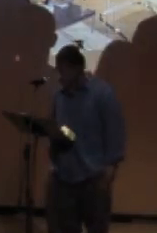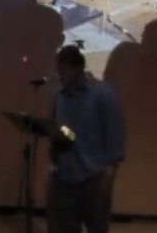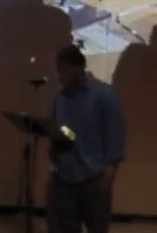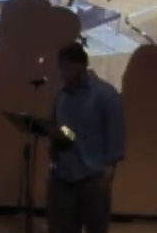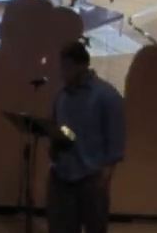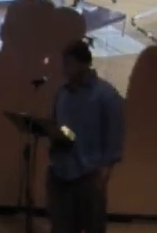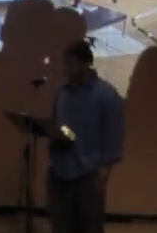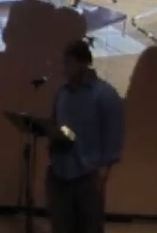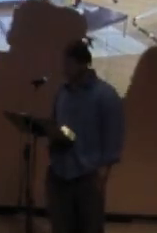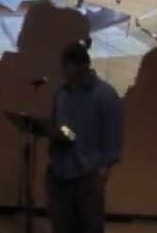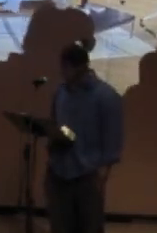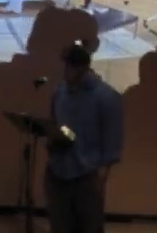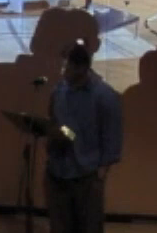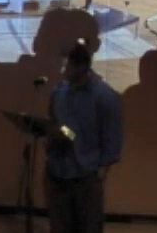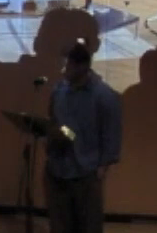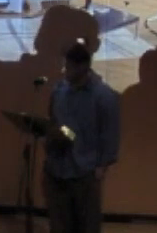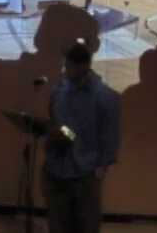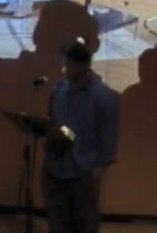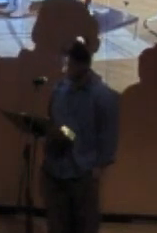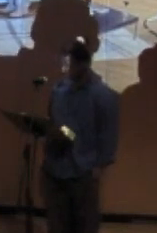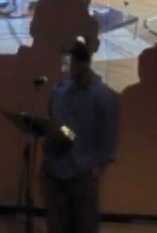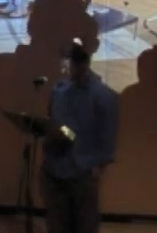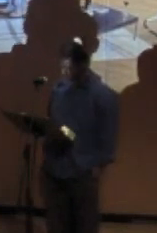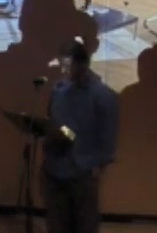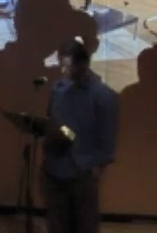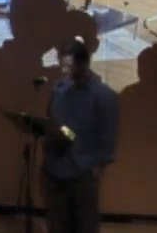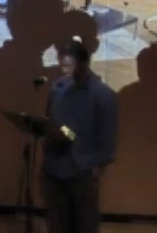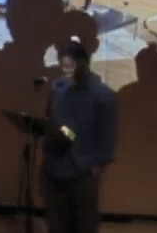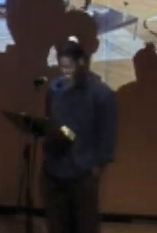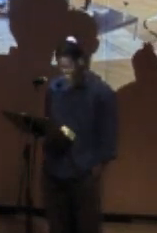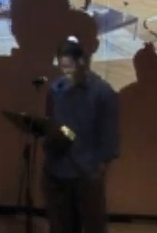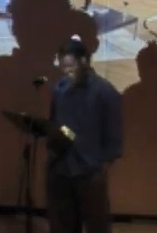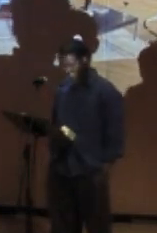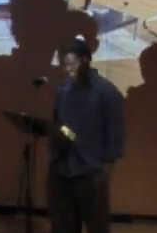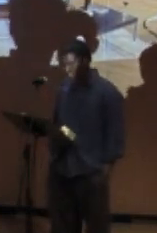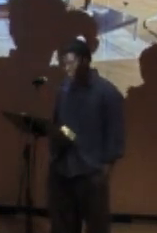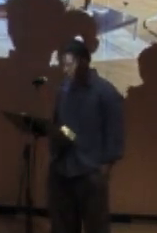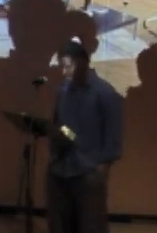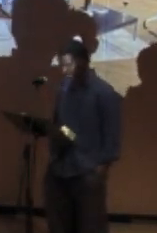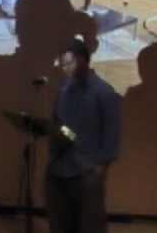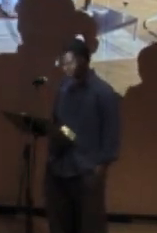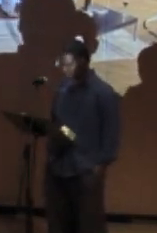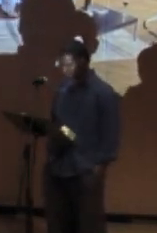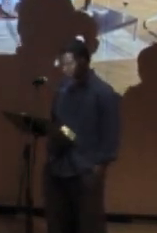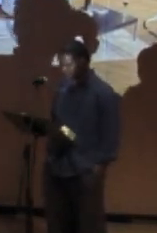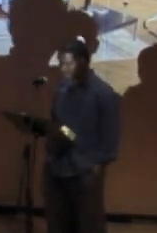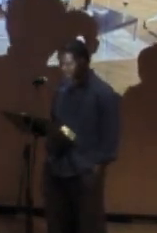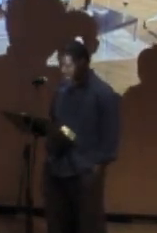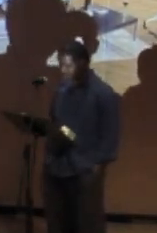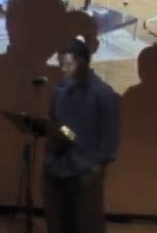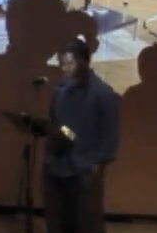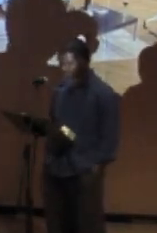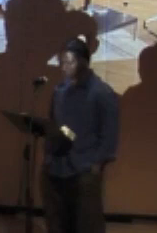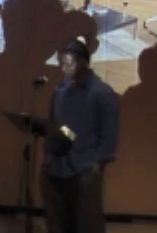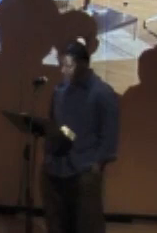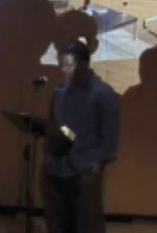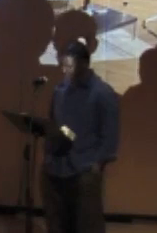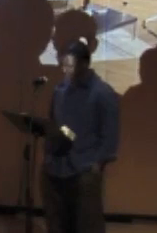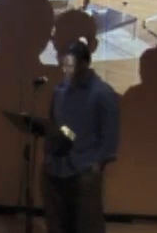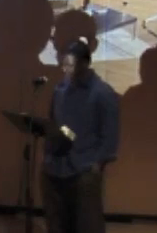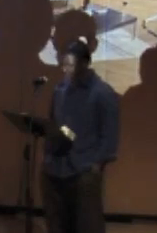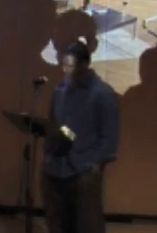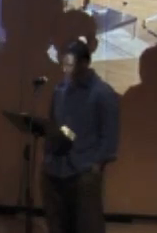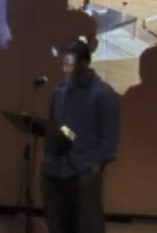do you or don't you want to leave you you have to yes you have to you and I have to